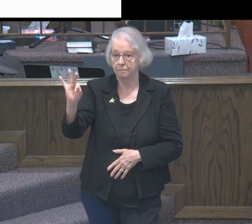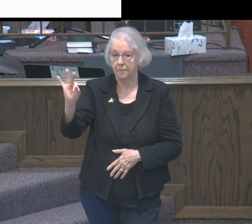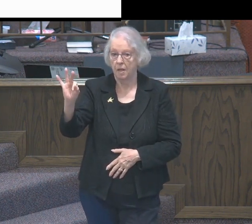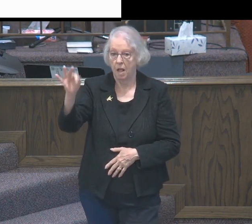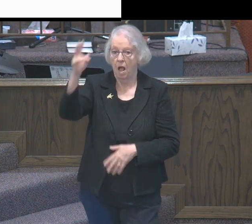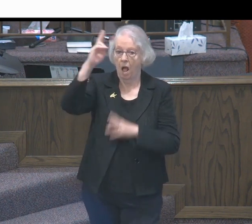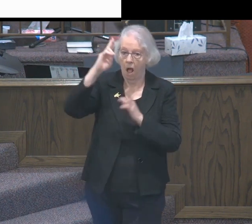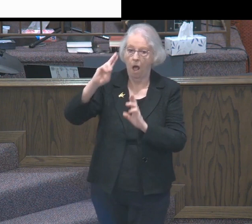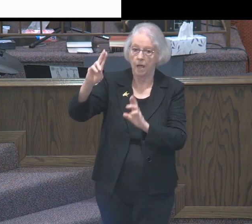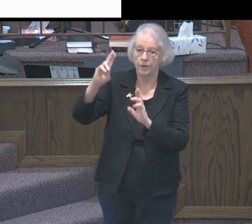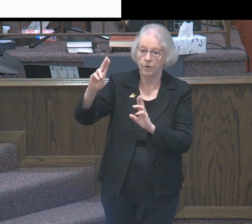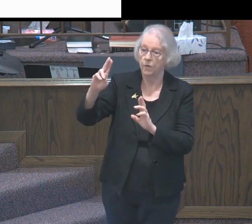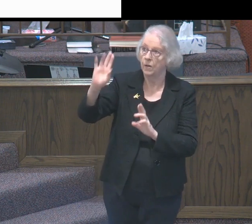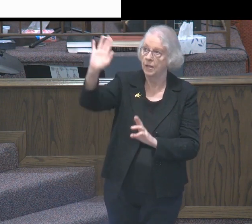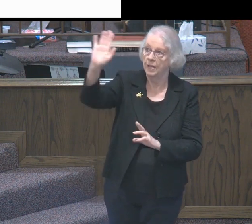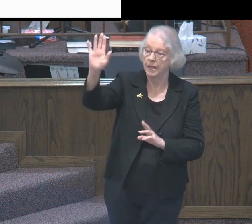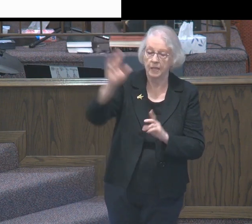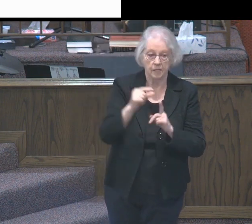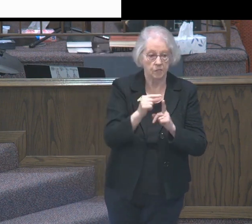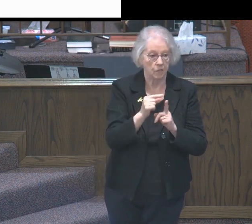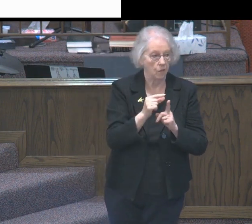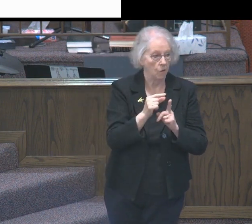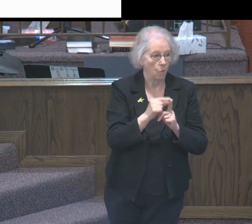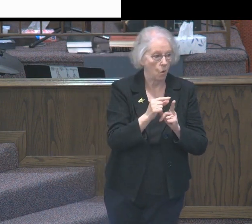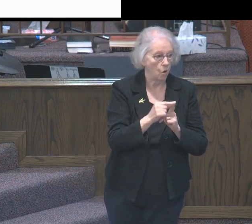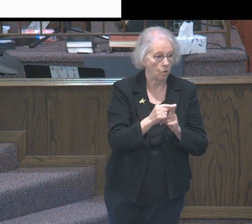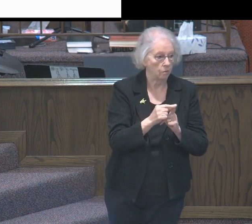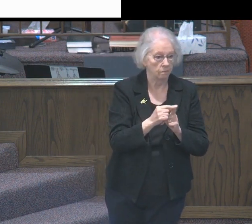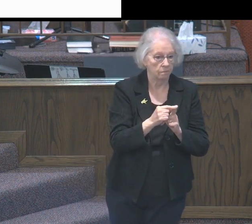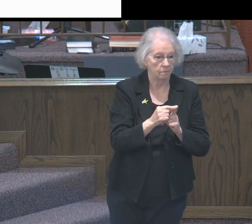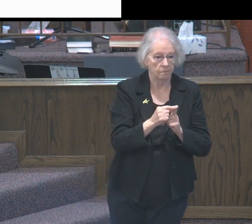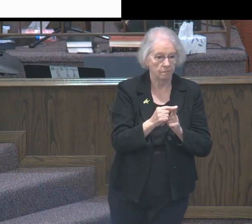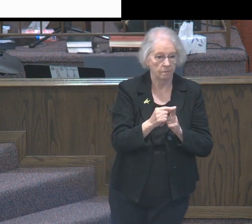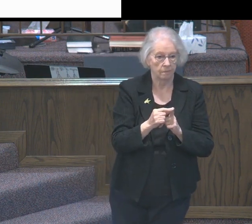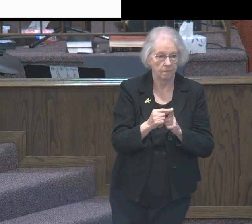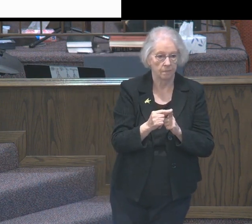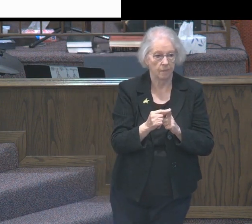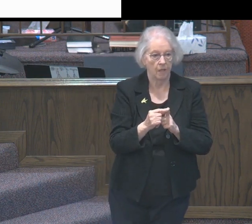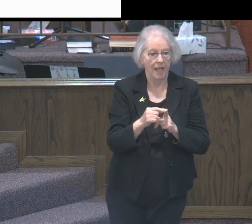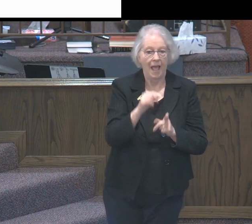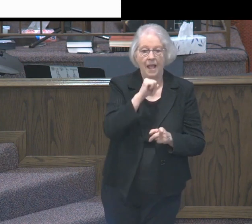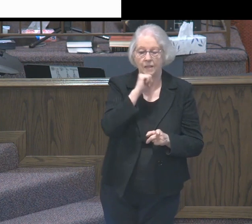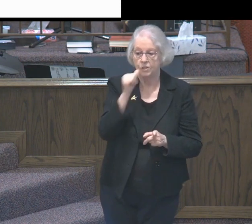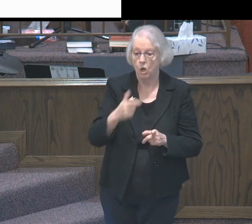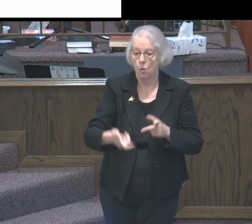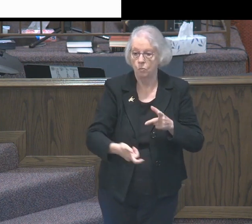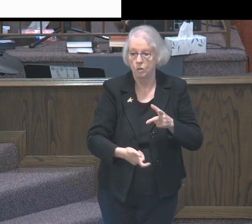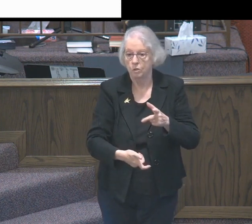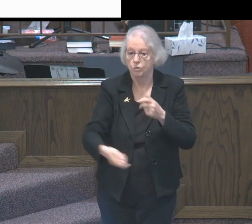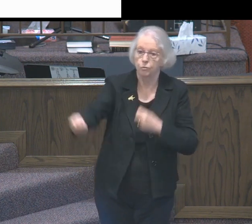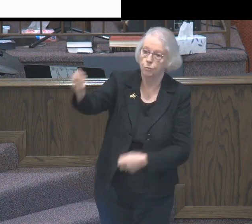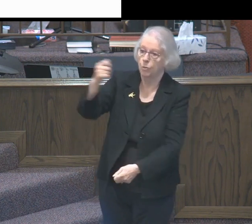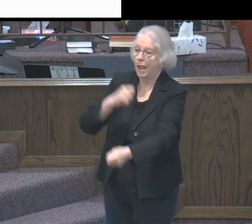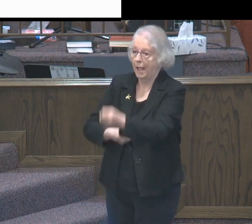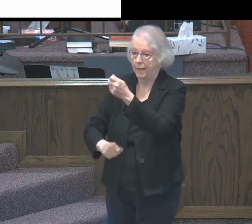commandments and teaches men so shall be called least in the kingdom of heaven. But whoever does and teaches them, he shall be called great